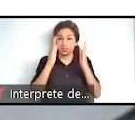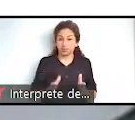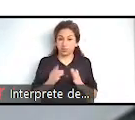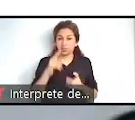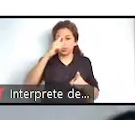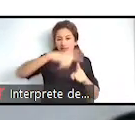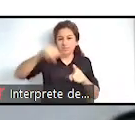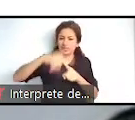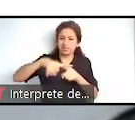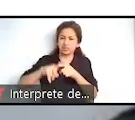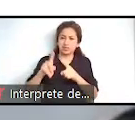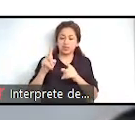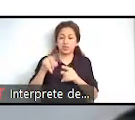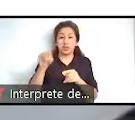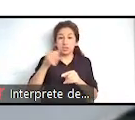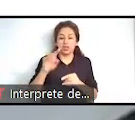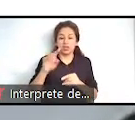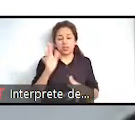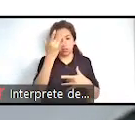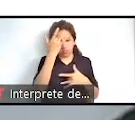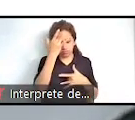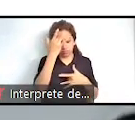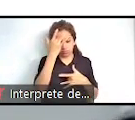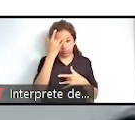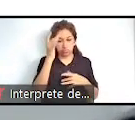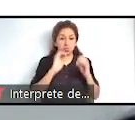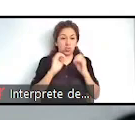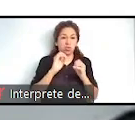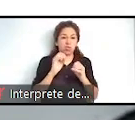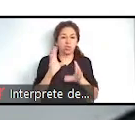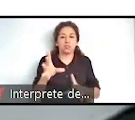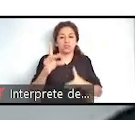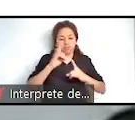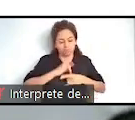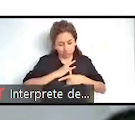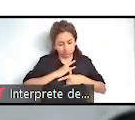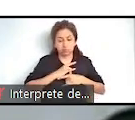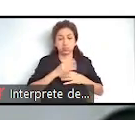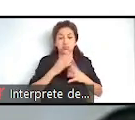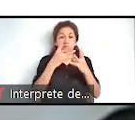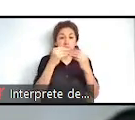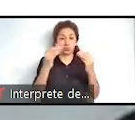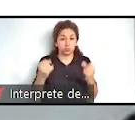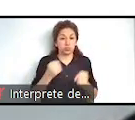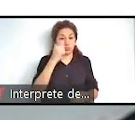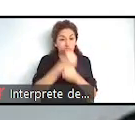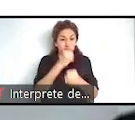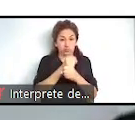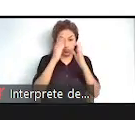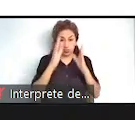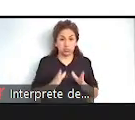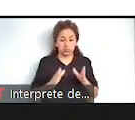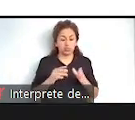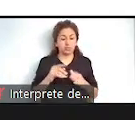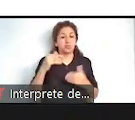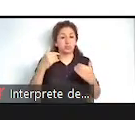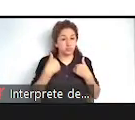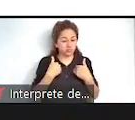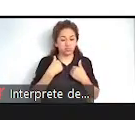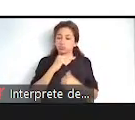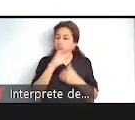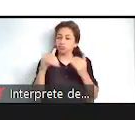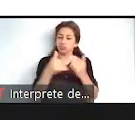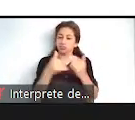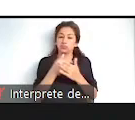with the workers that have fallen uh this pandemic or that are infected many of us are these